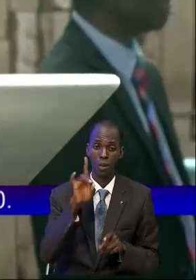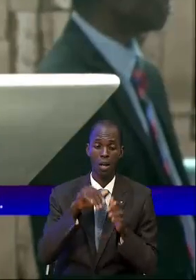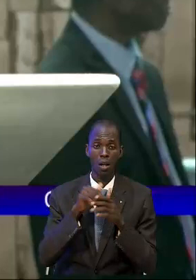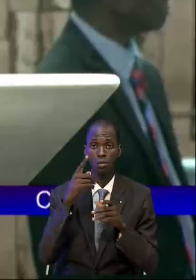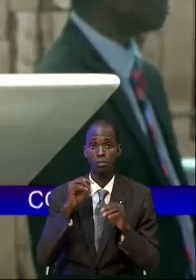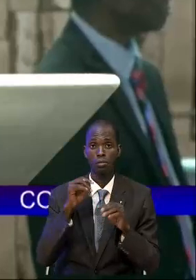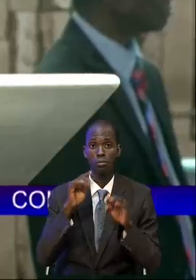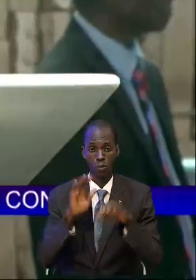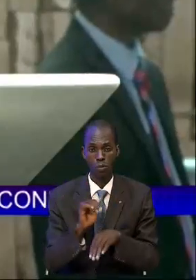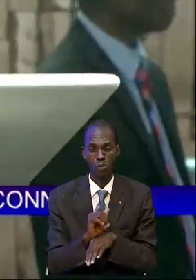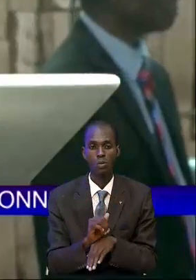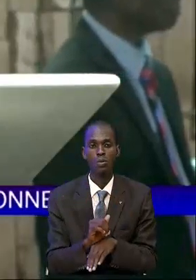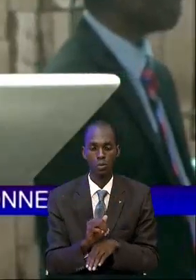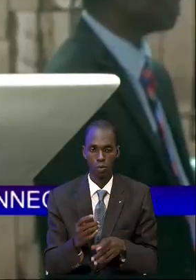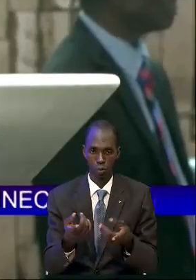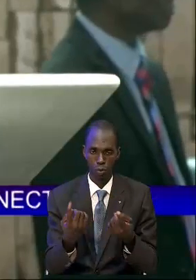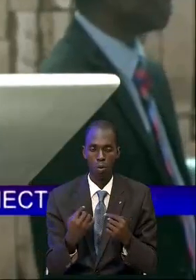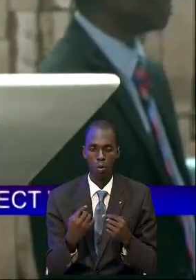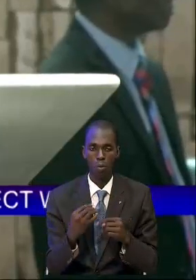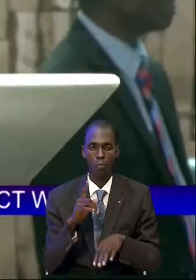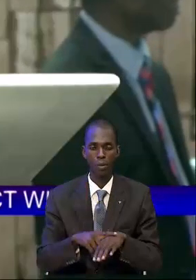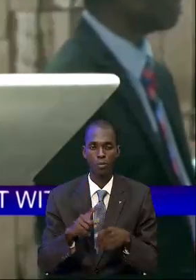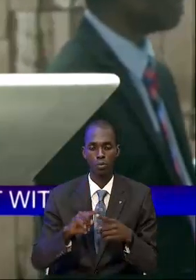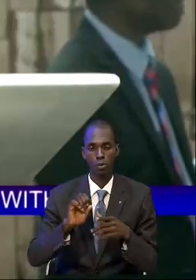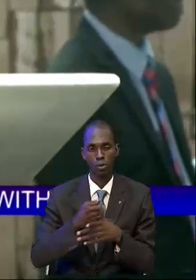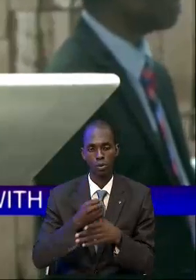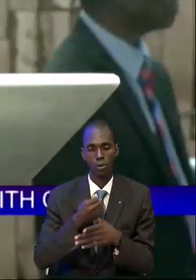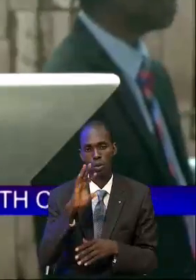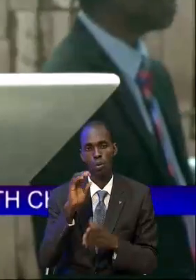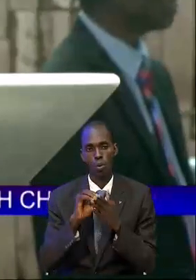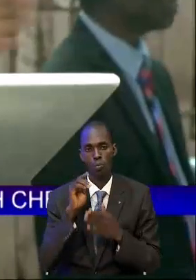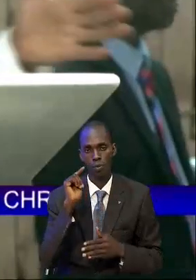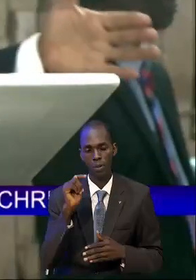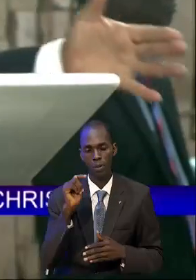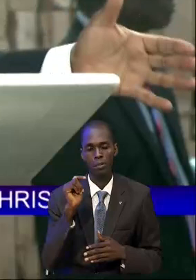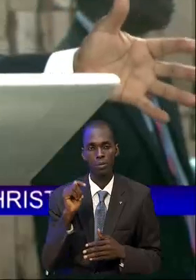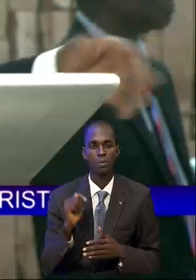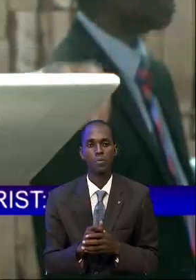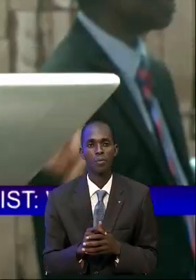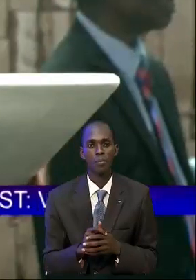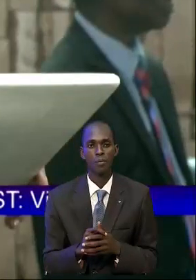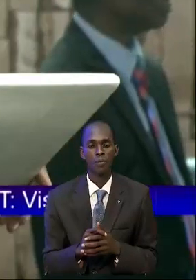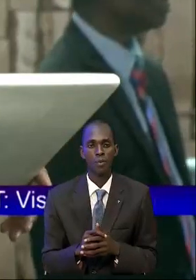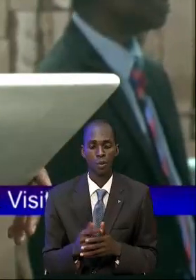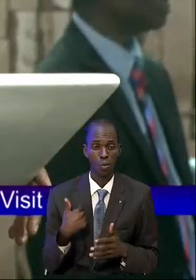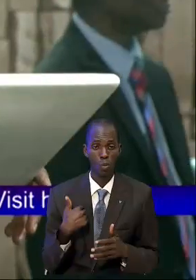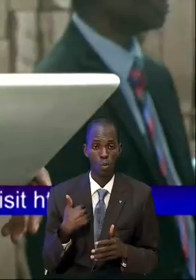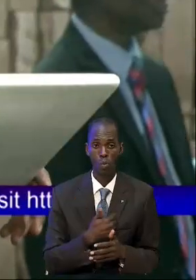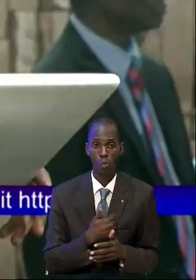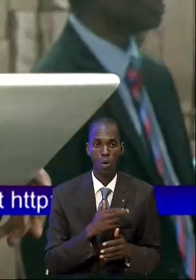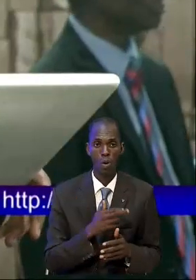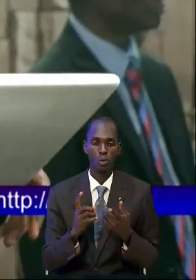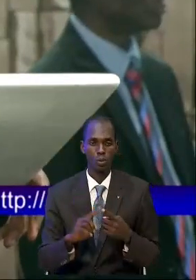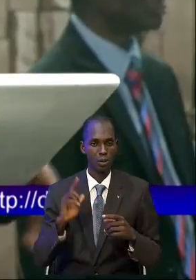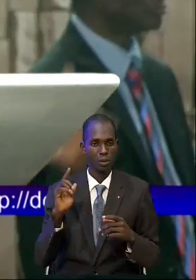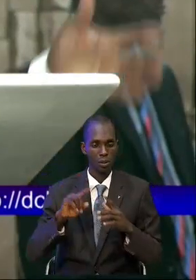Check yourself. As you describe the miracle, come quickly because we want to start taking the testimony. Please,